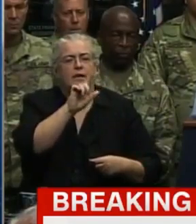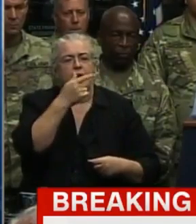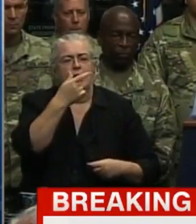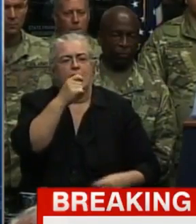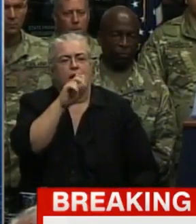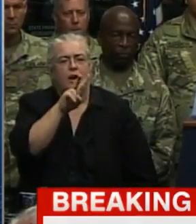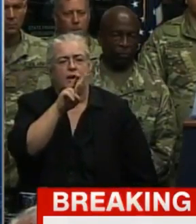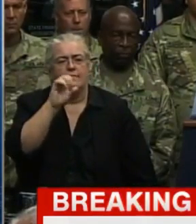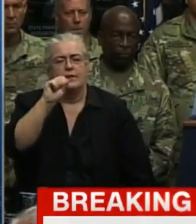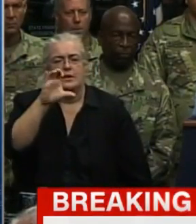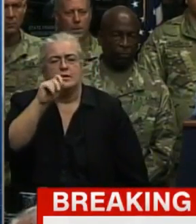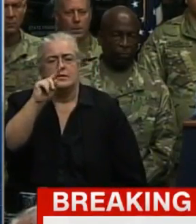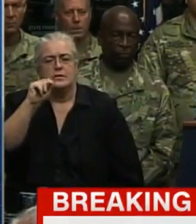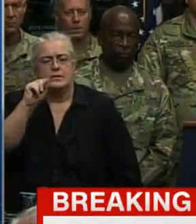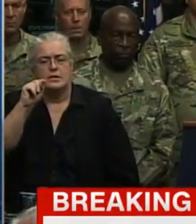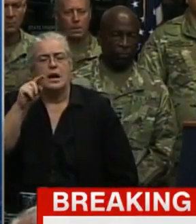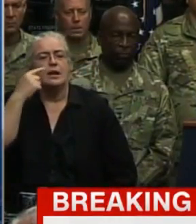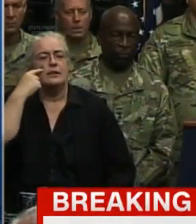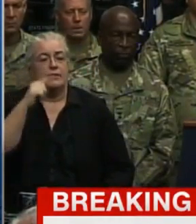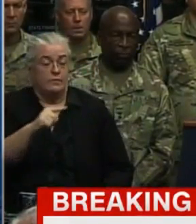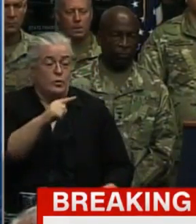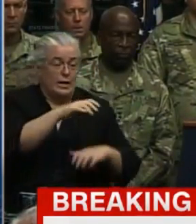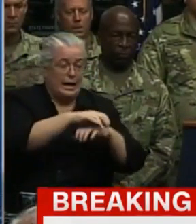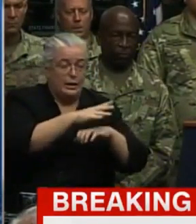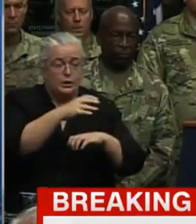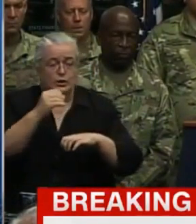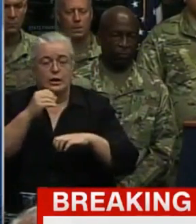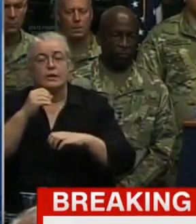life-saving messaging and updates in English and Spanish.